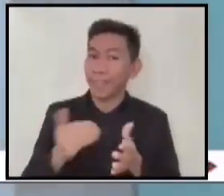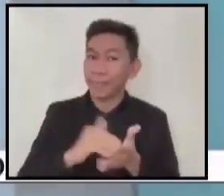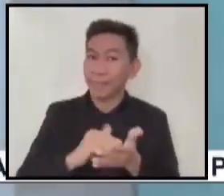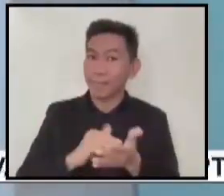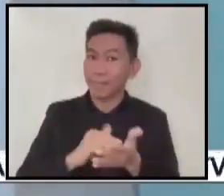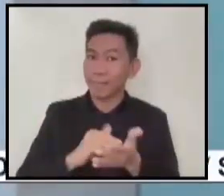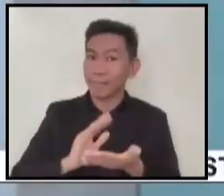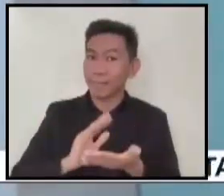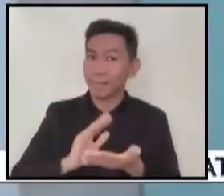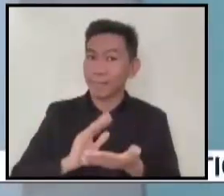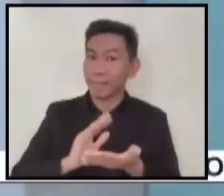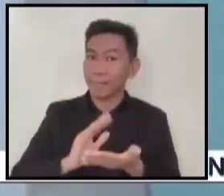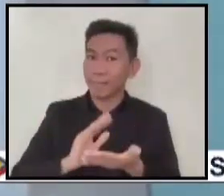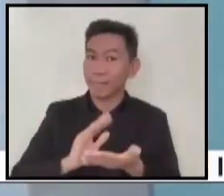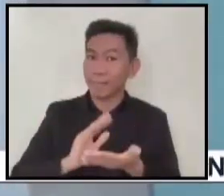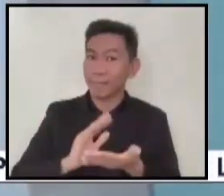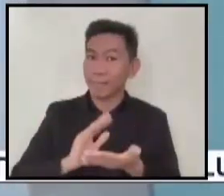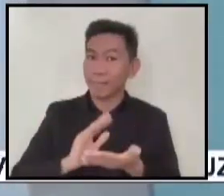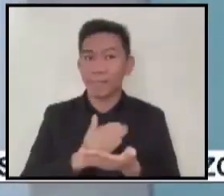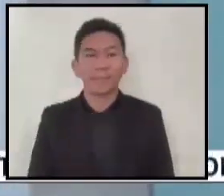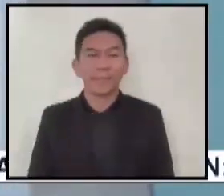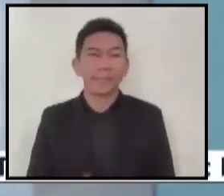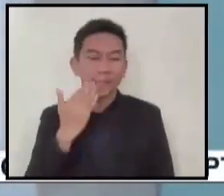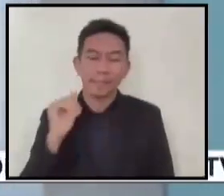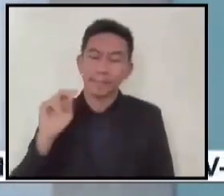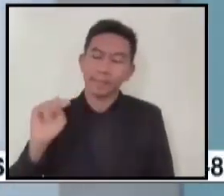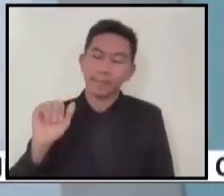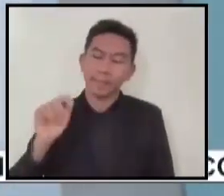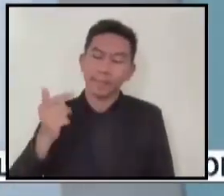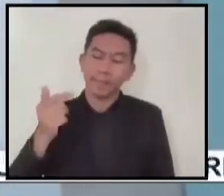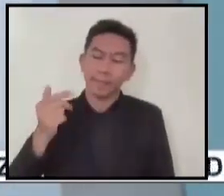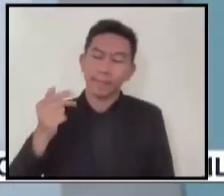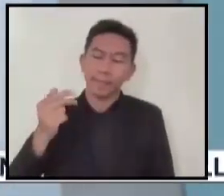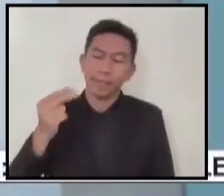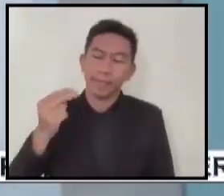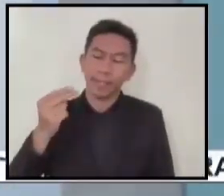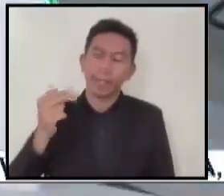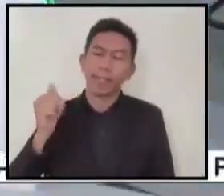Maraming salamat, Nathan. And thank you po. We are very proud of you. Thank you.